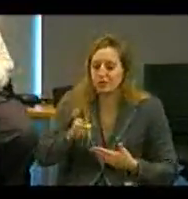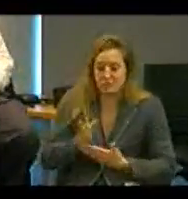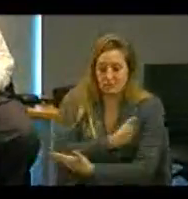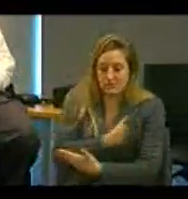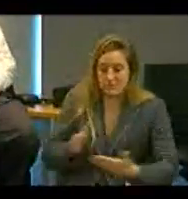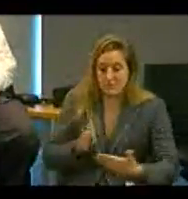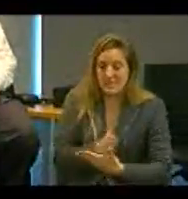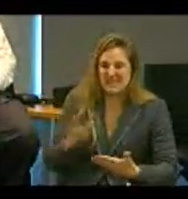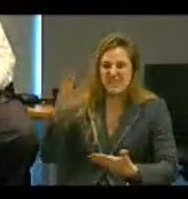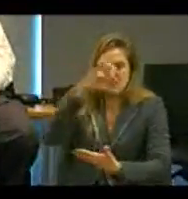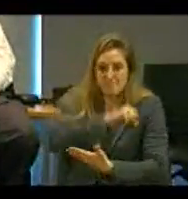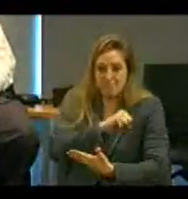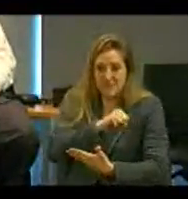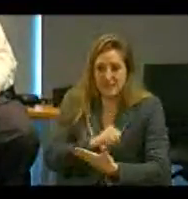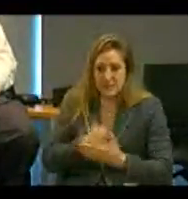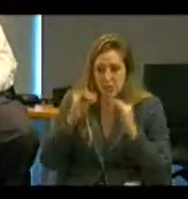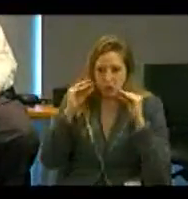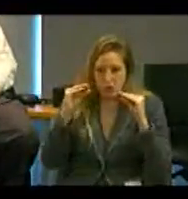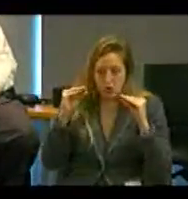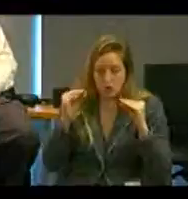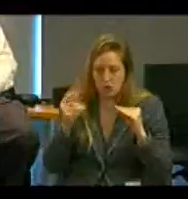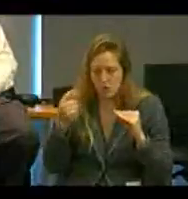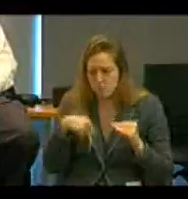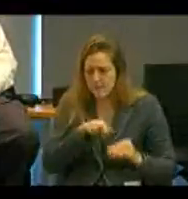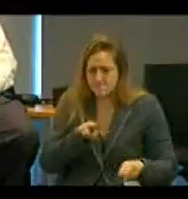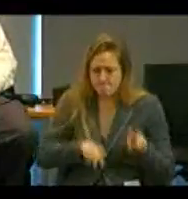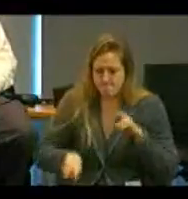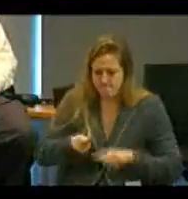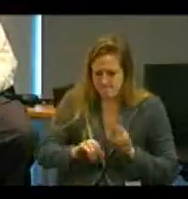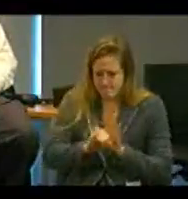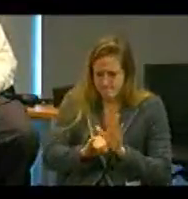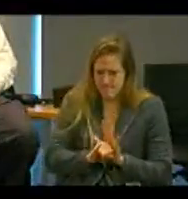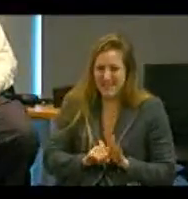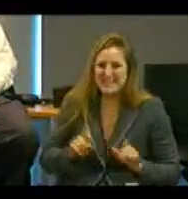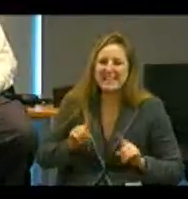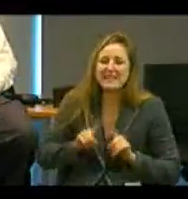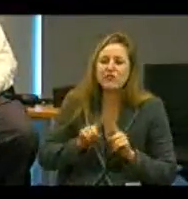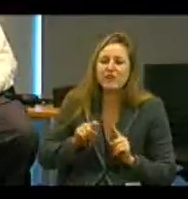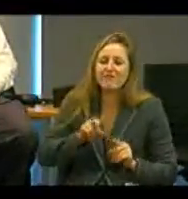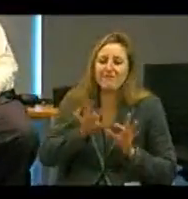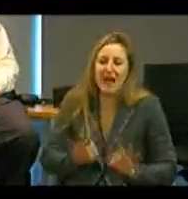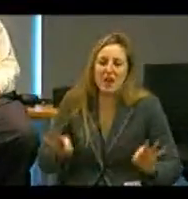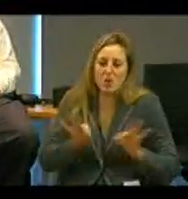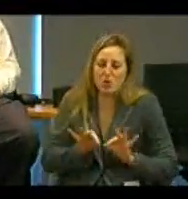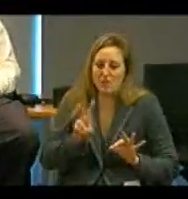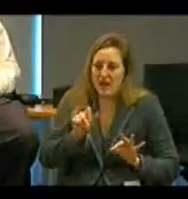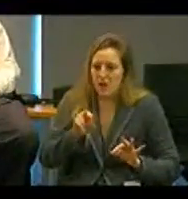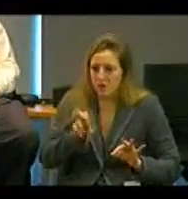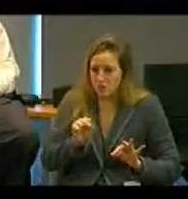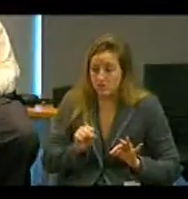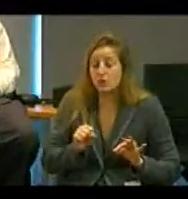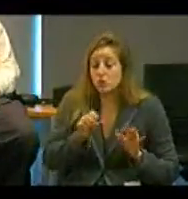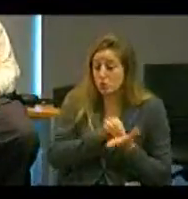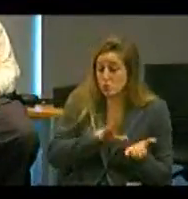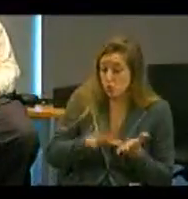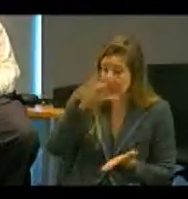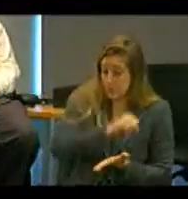missed instruction. And we attributed values. So their ranges are students who just miss 1